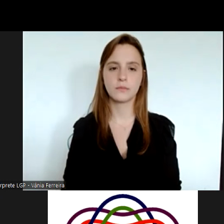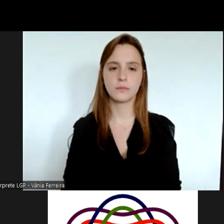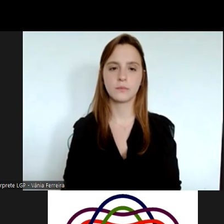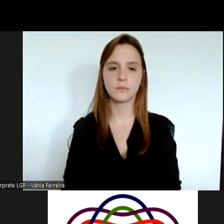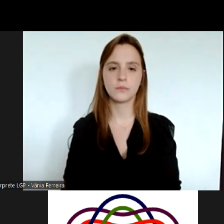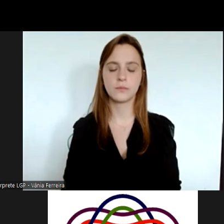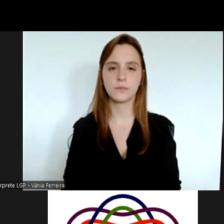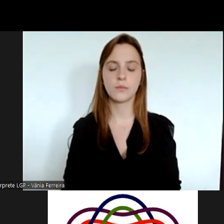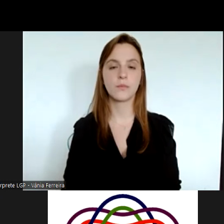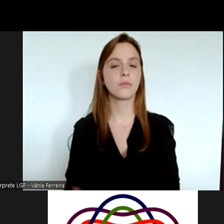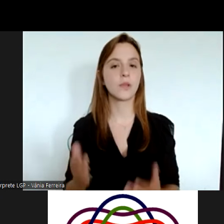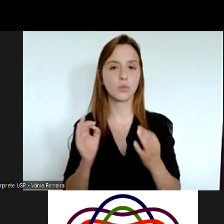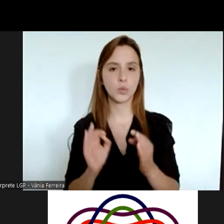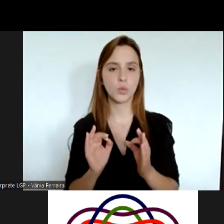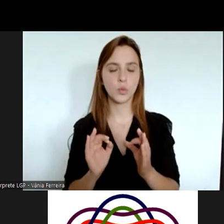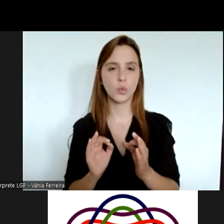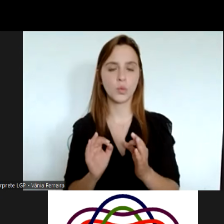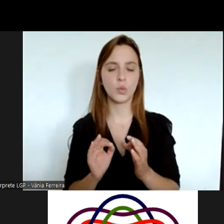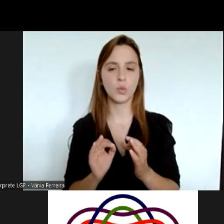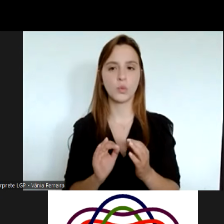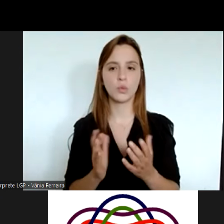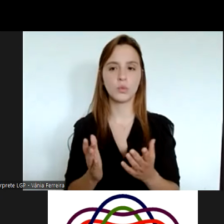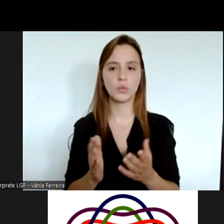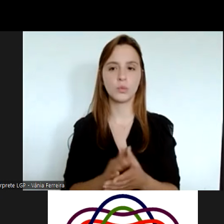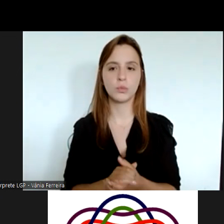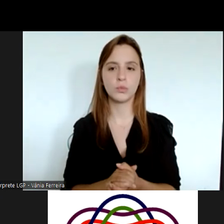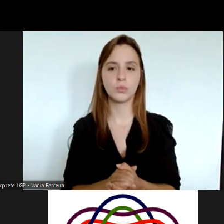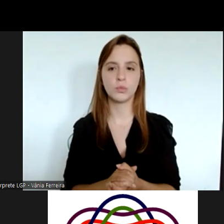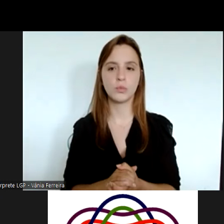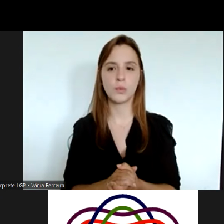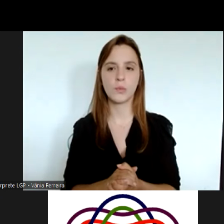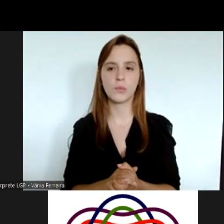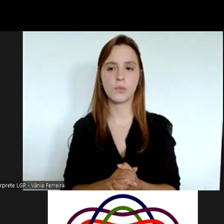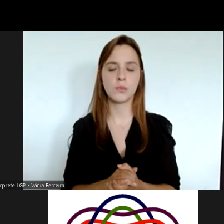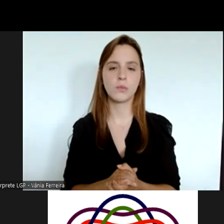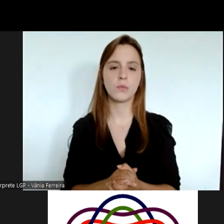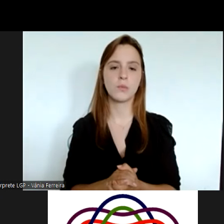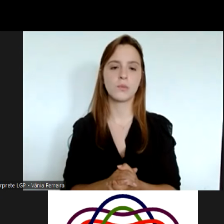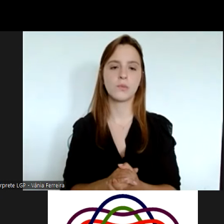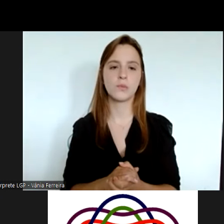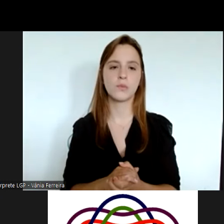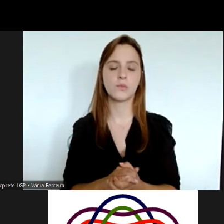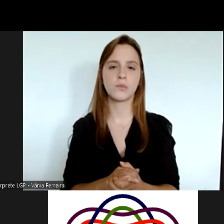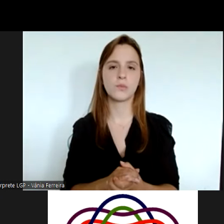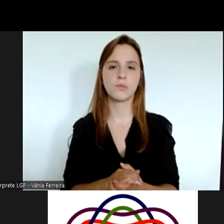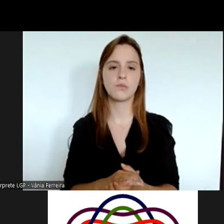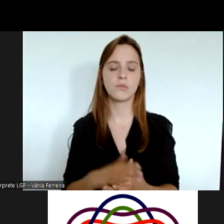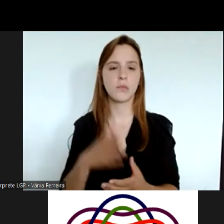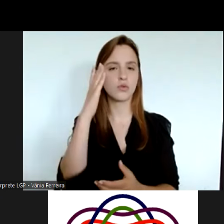Okay, I think we do have most of the